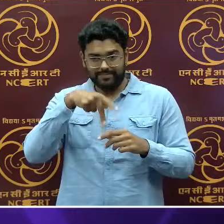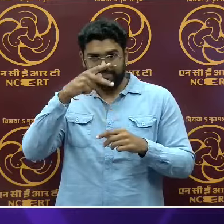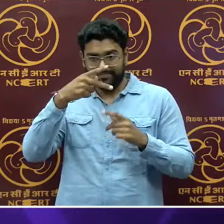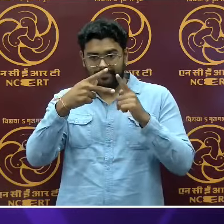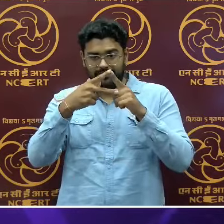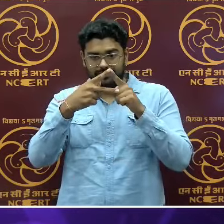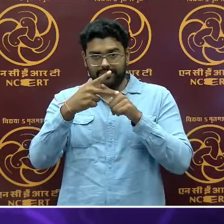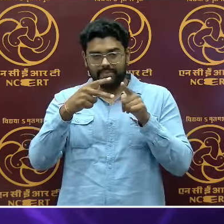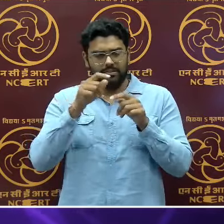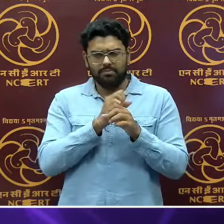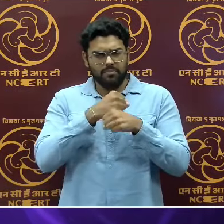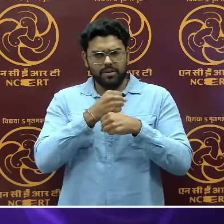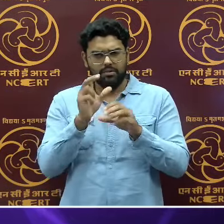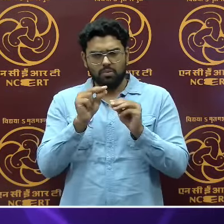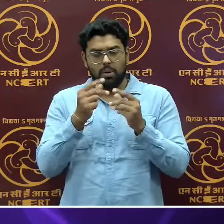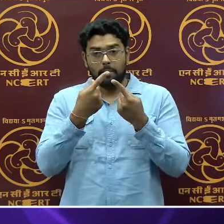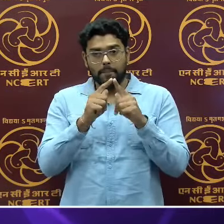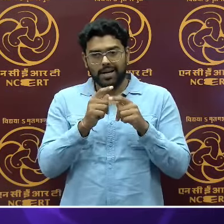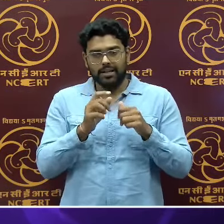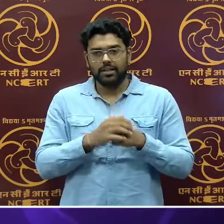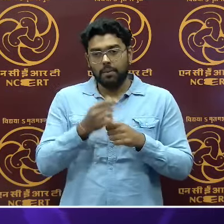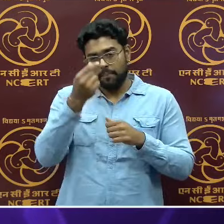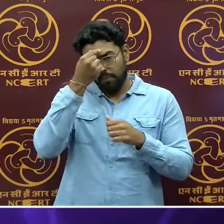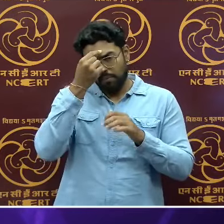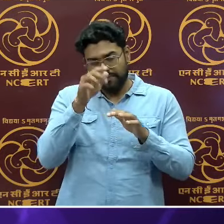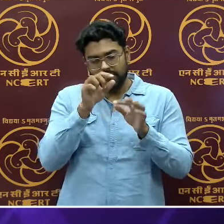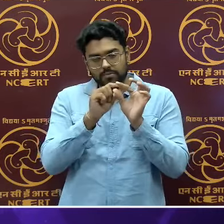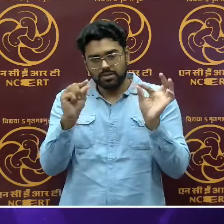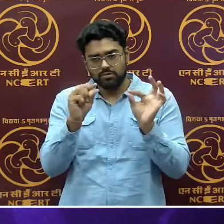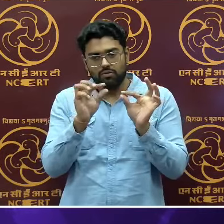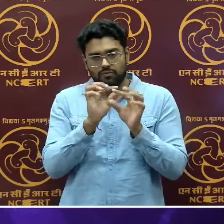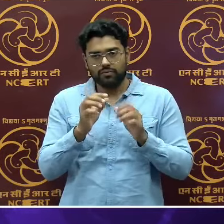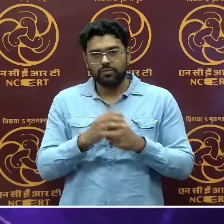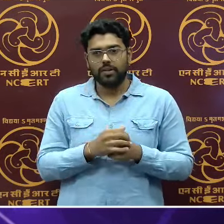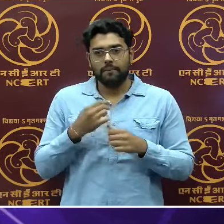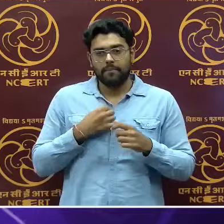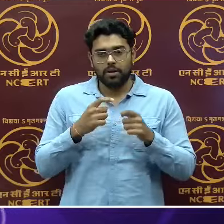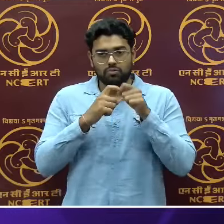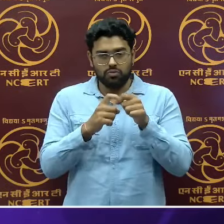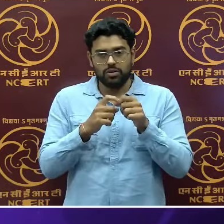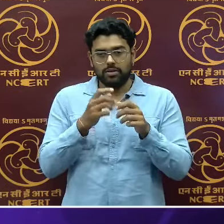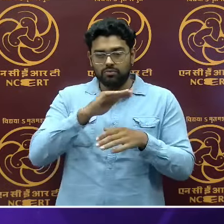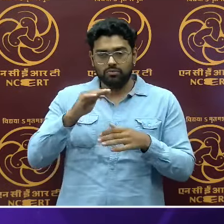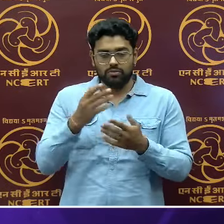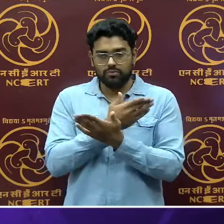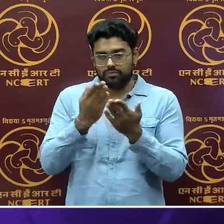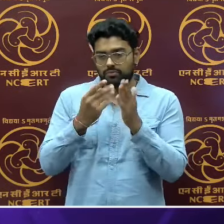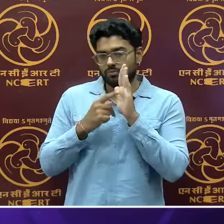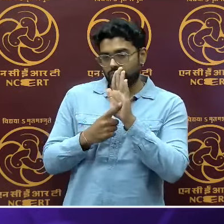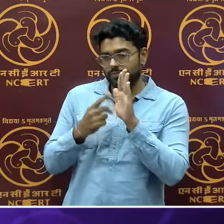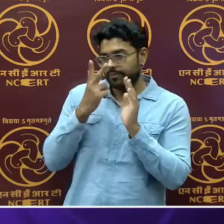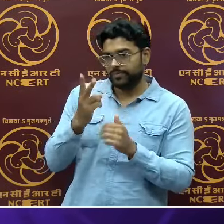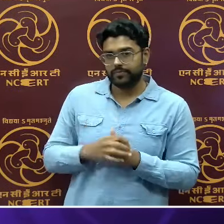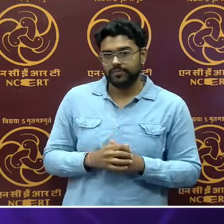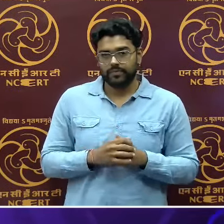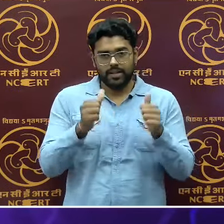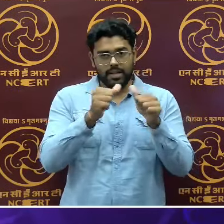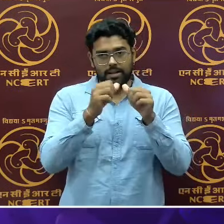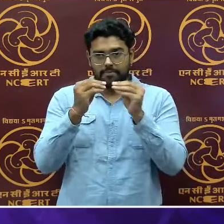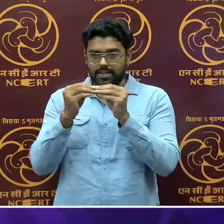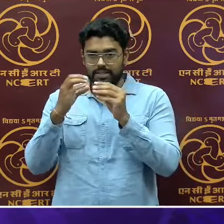not a construction, this is a problem. So, let me just make the question visualized to students. This is ABC